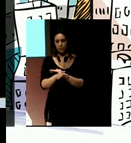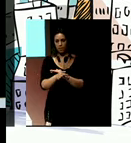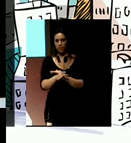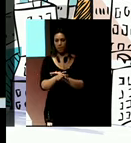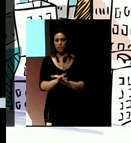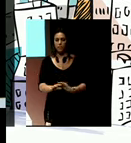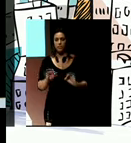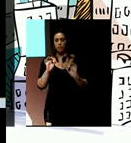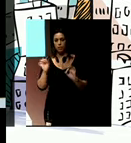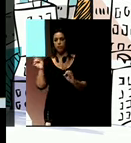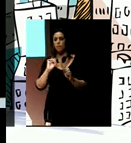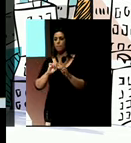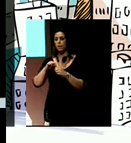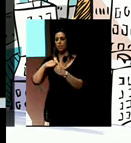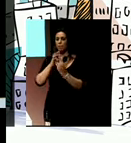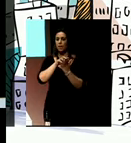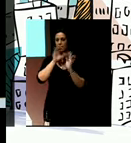related with accessibility.